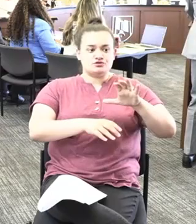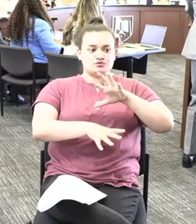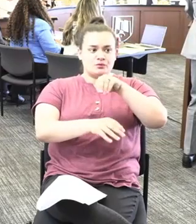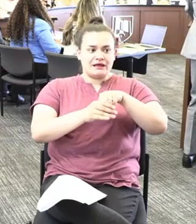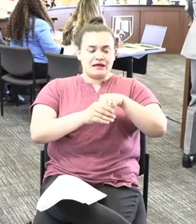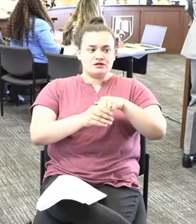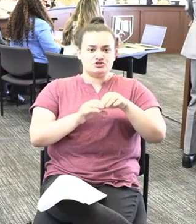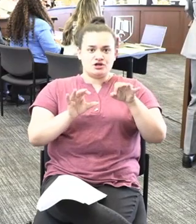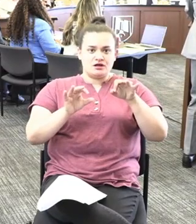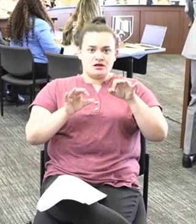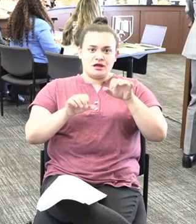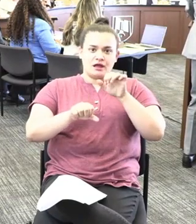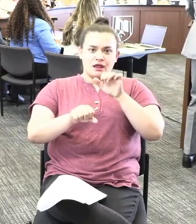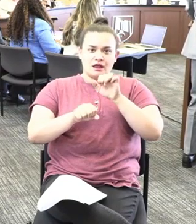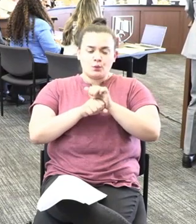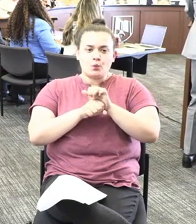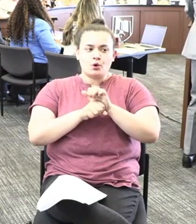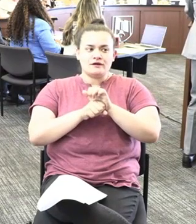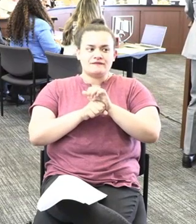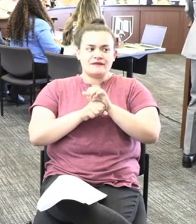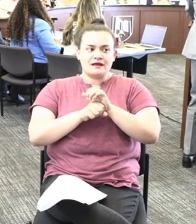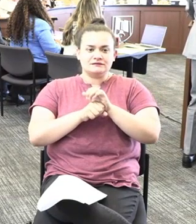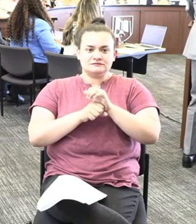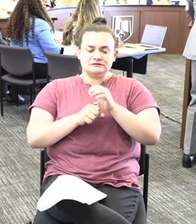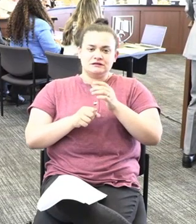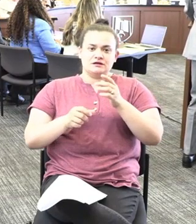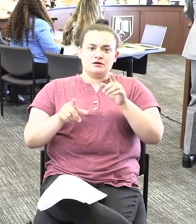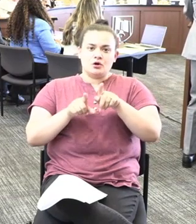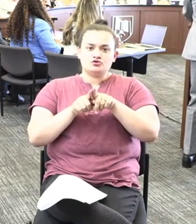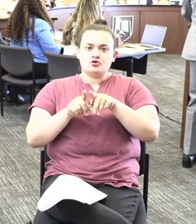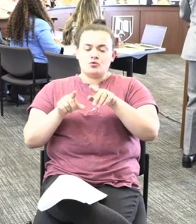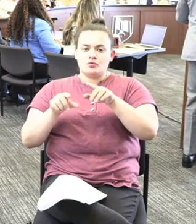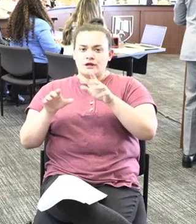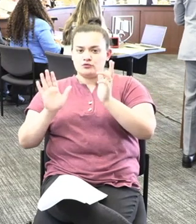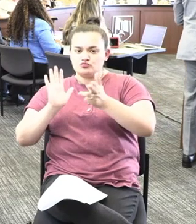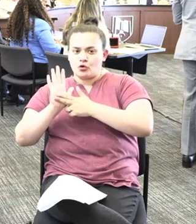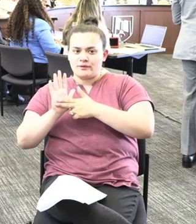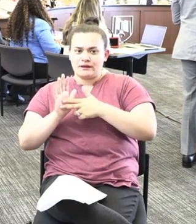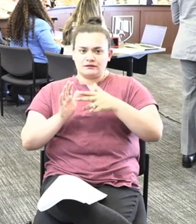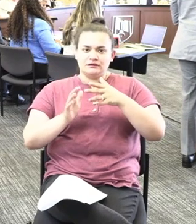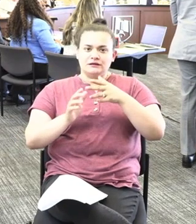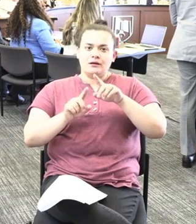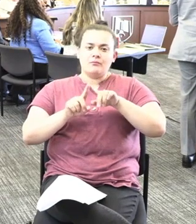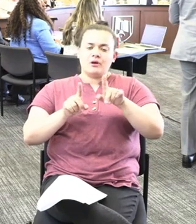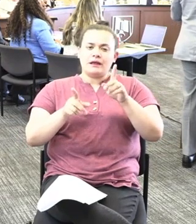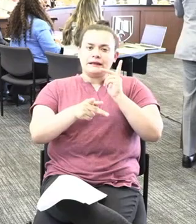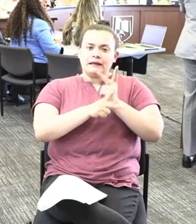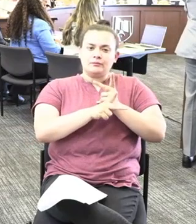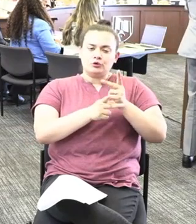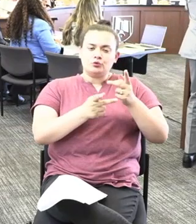that meets both enrollment and revenue expectations while also keeping student success at the forefront of our